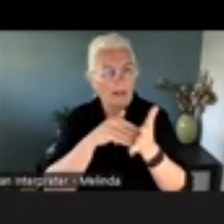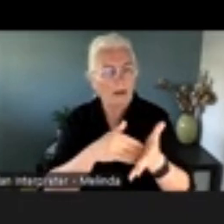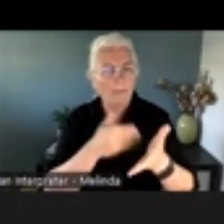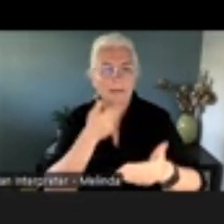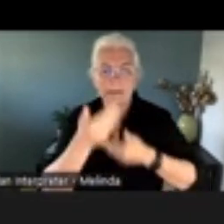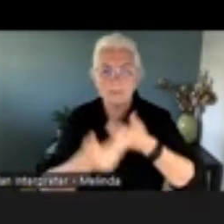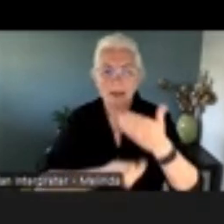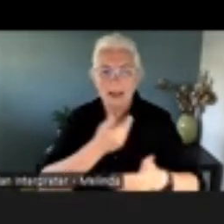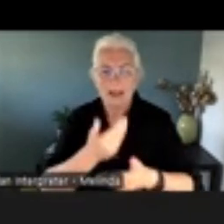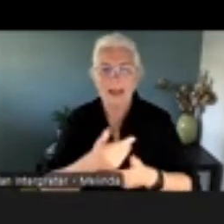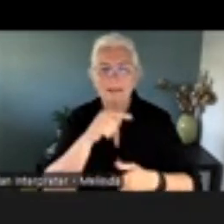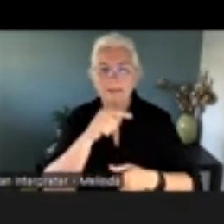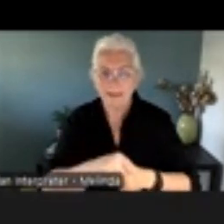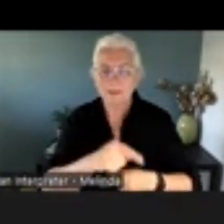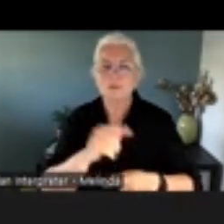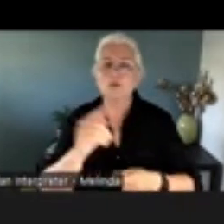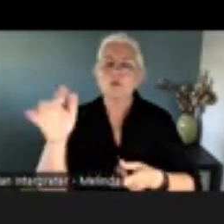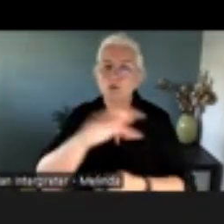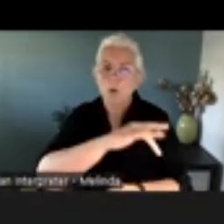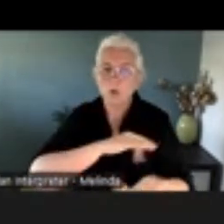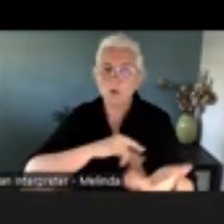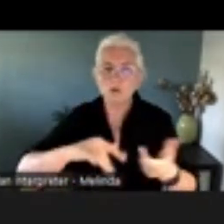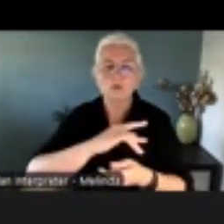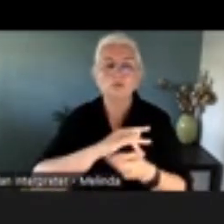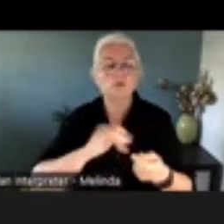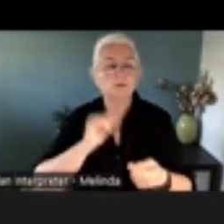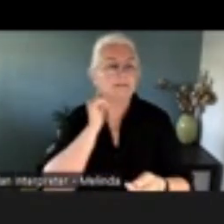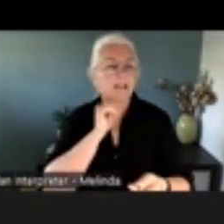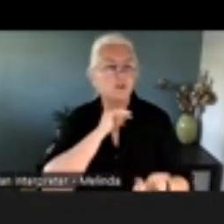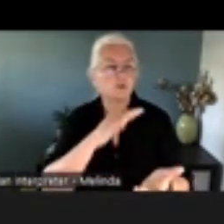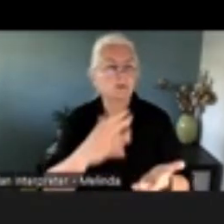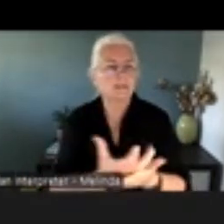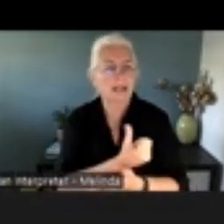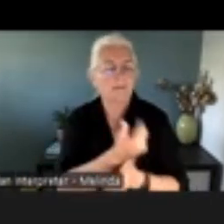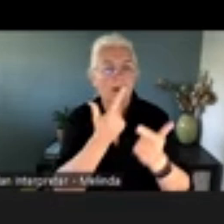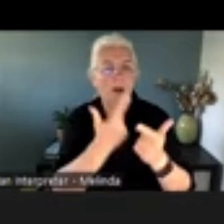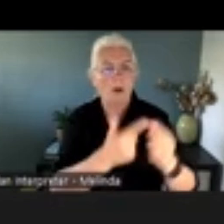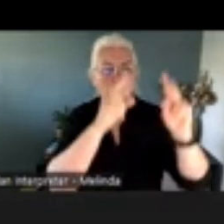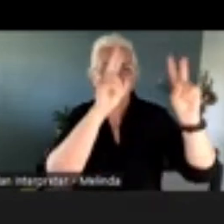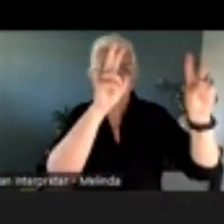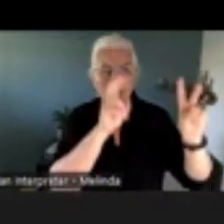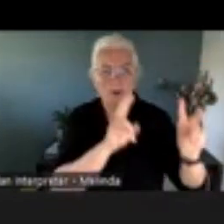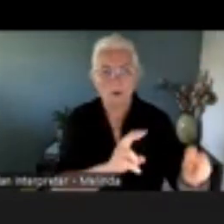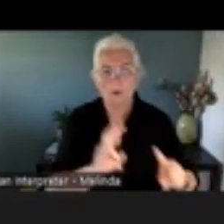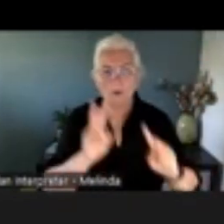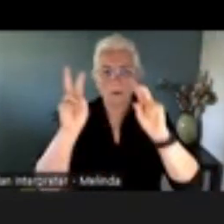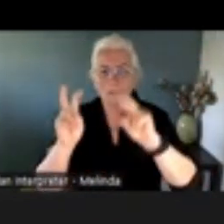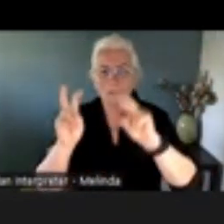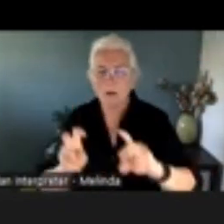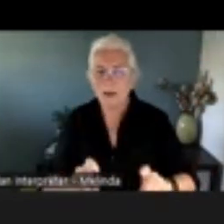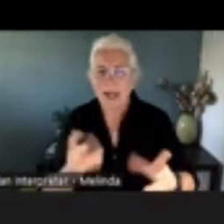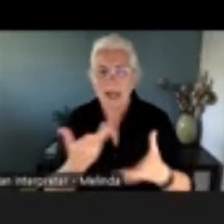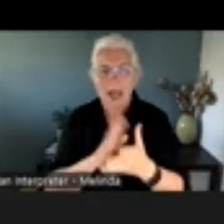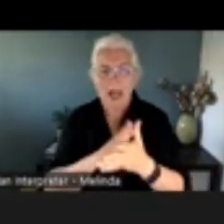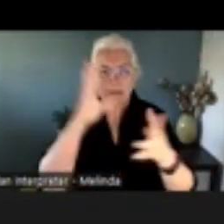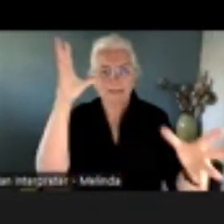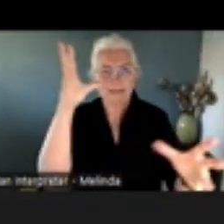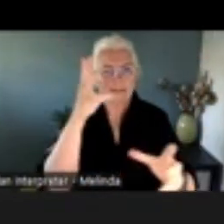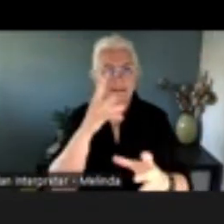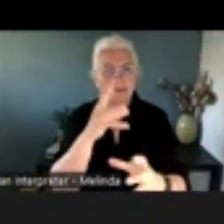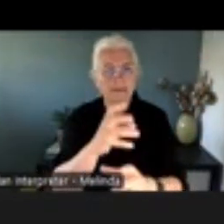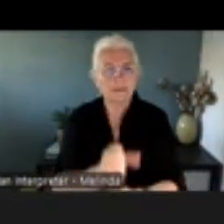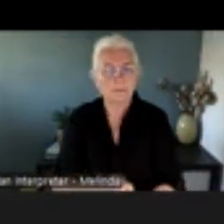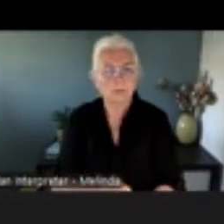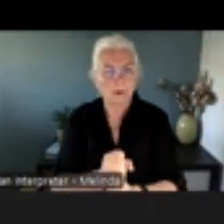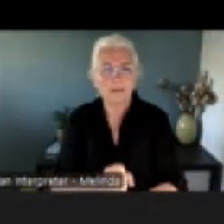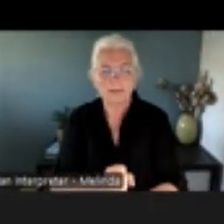concepts of social and sexual safety, because it's quite a big set of topics, right? And so how do you condense them down? How do you summarize them